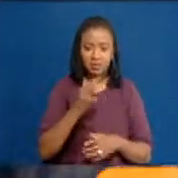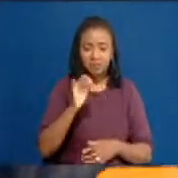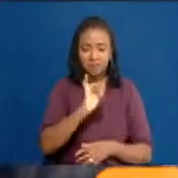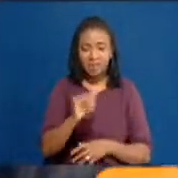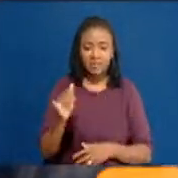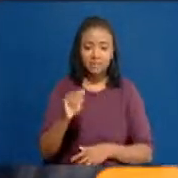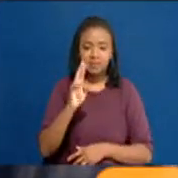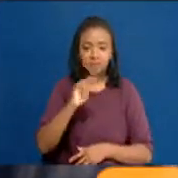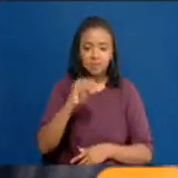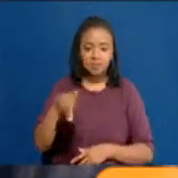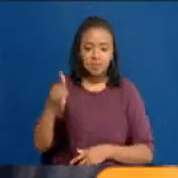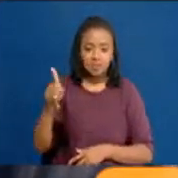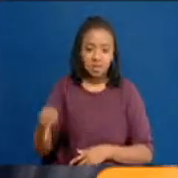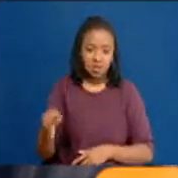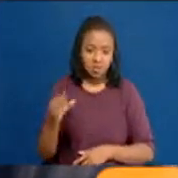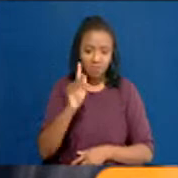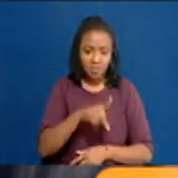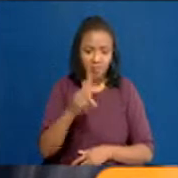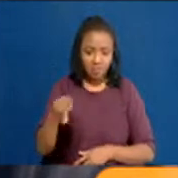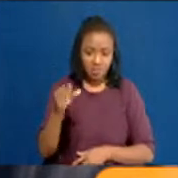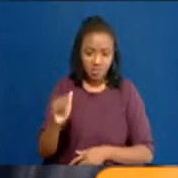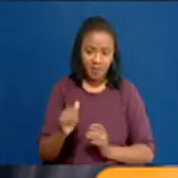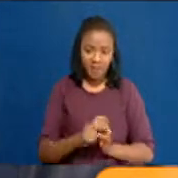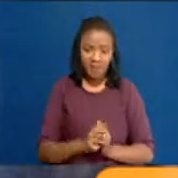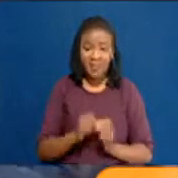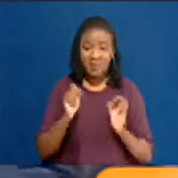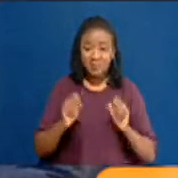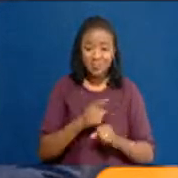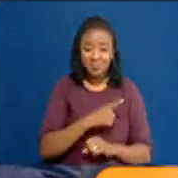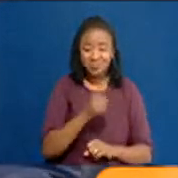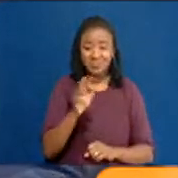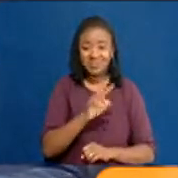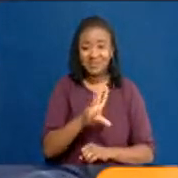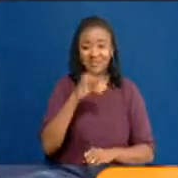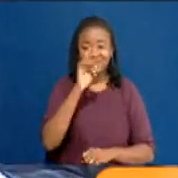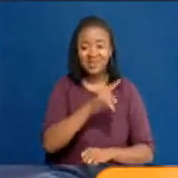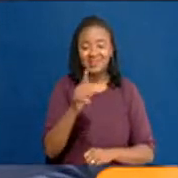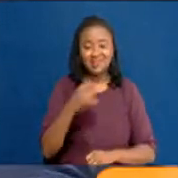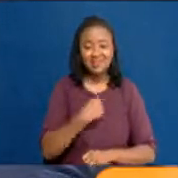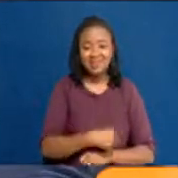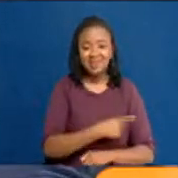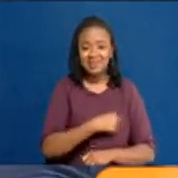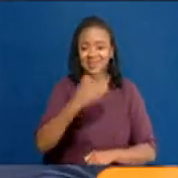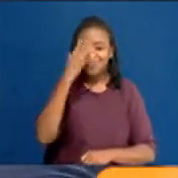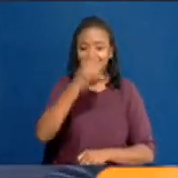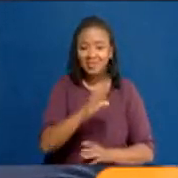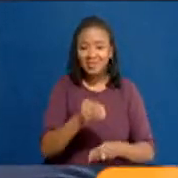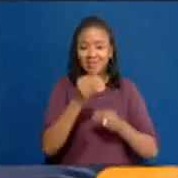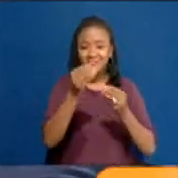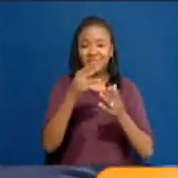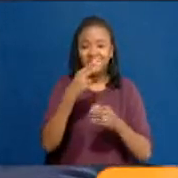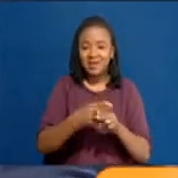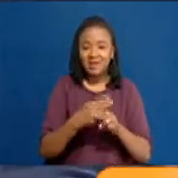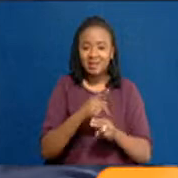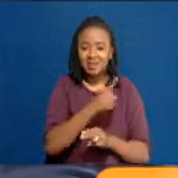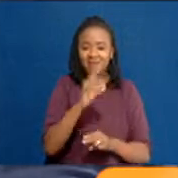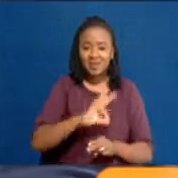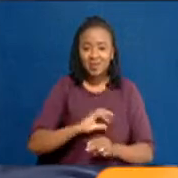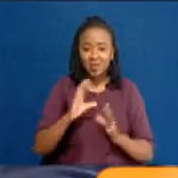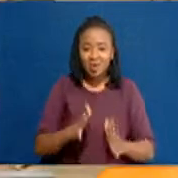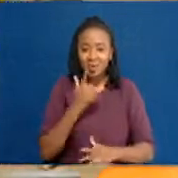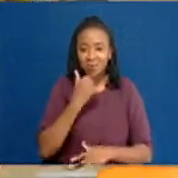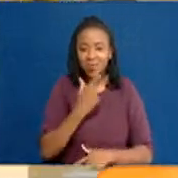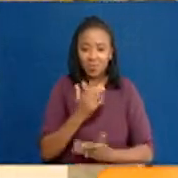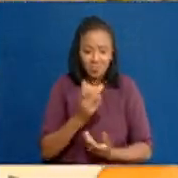PPAs. They will still be found guilty, because they will not have provided the names of the beneficiary owners. That is what the current law